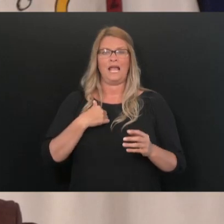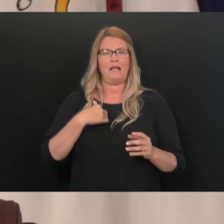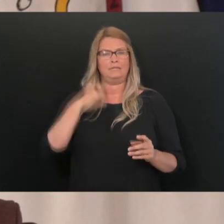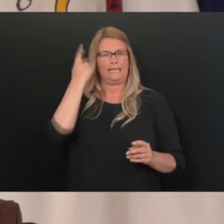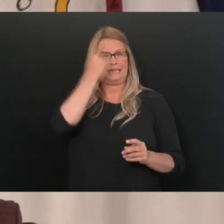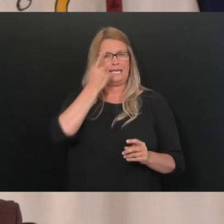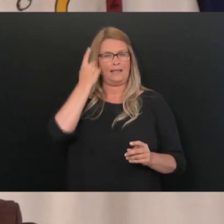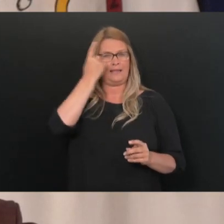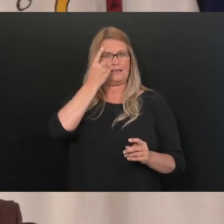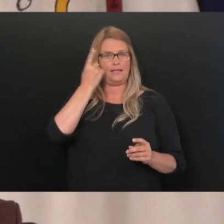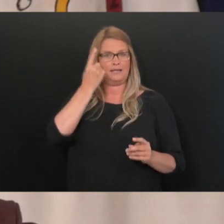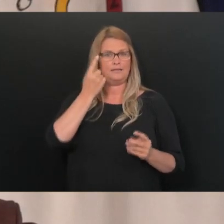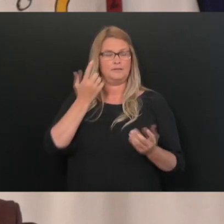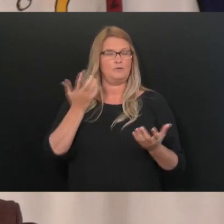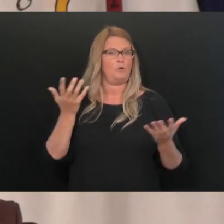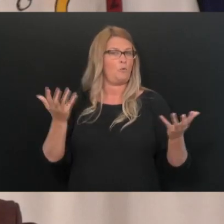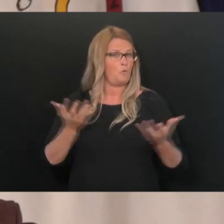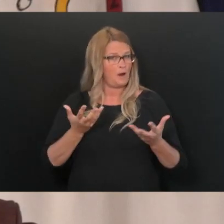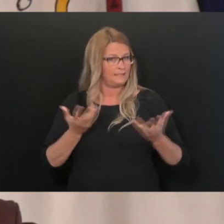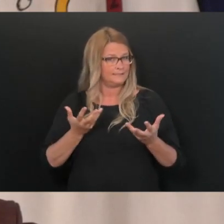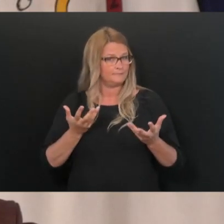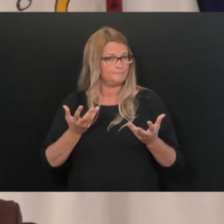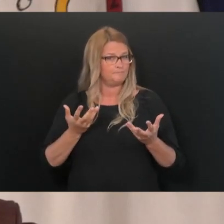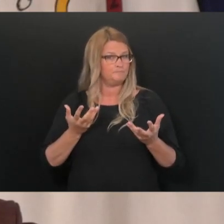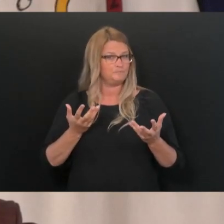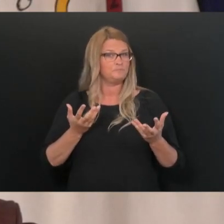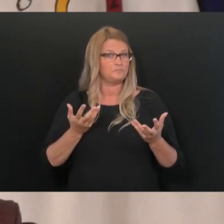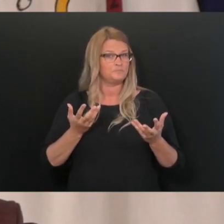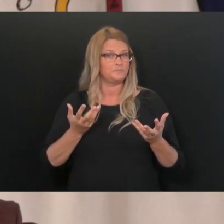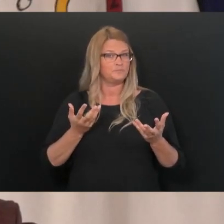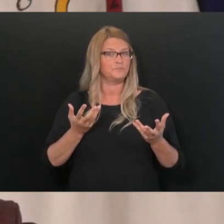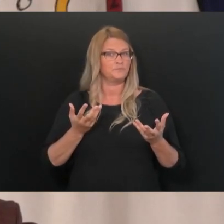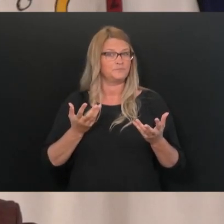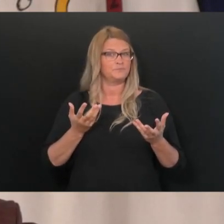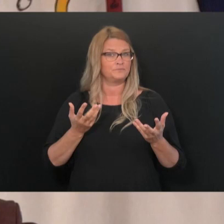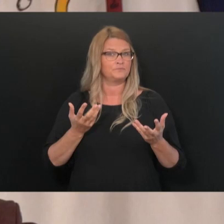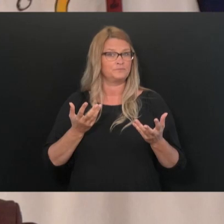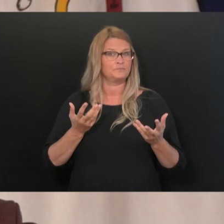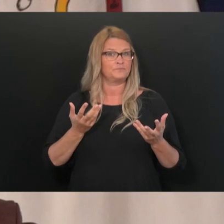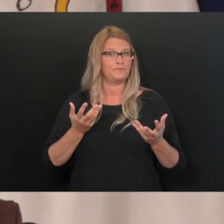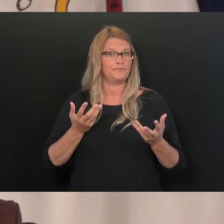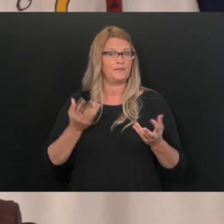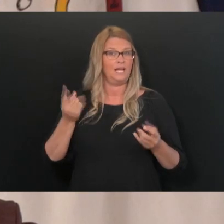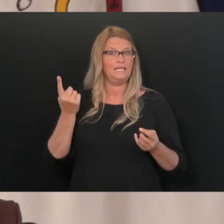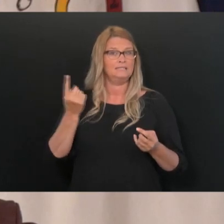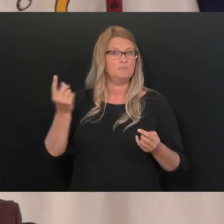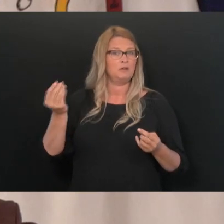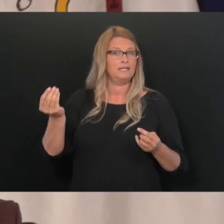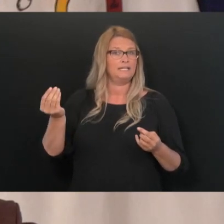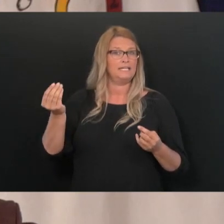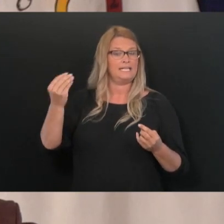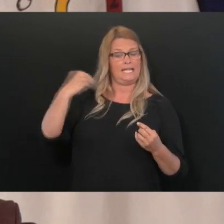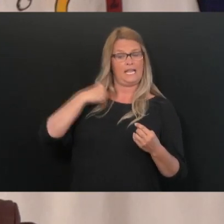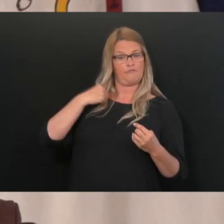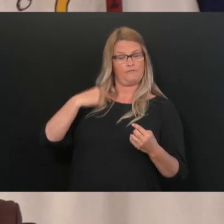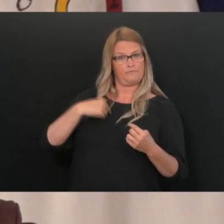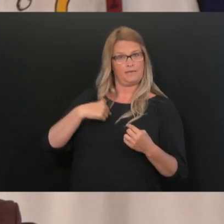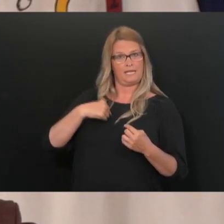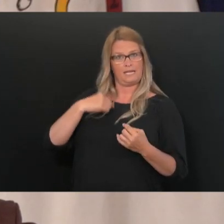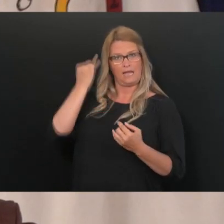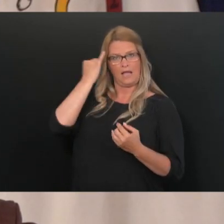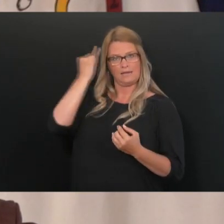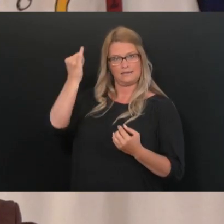And what I'm referring to is the idea was placed on my desk as, why don't we do